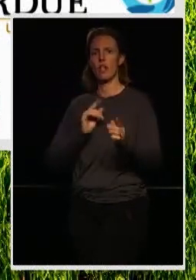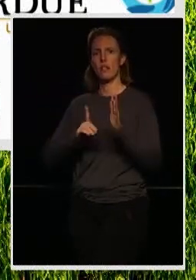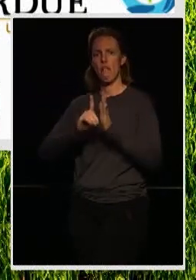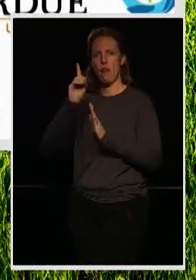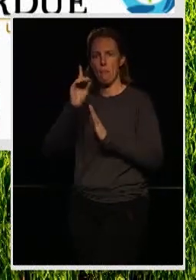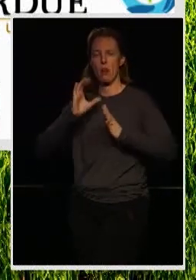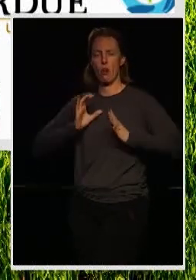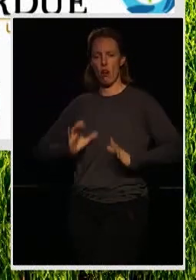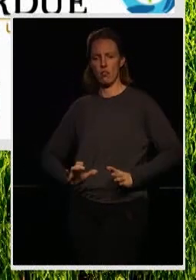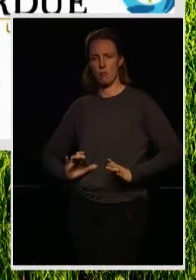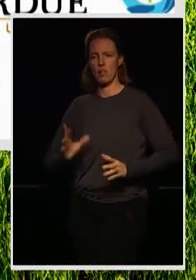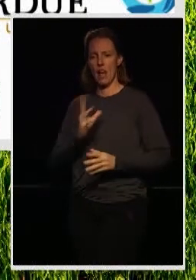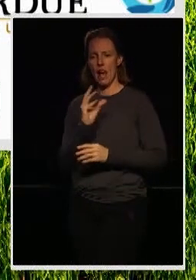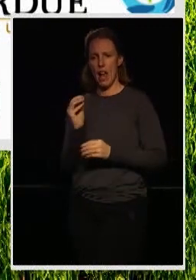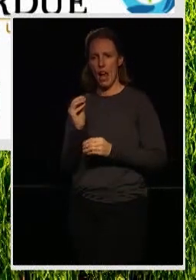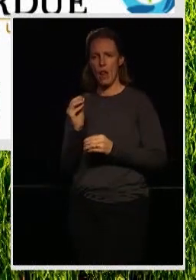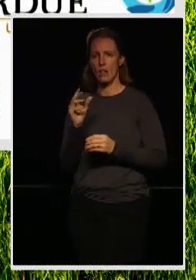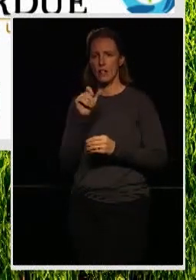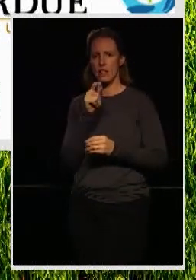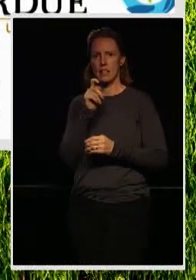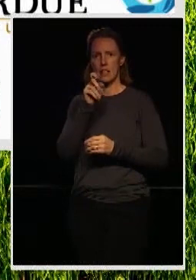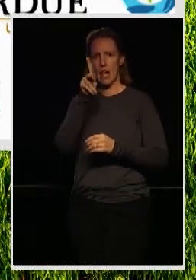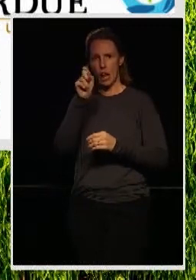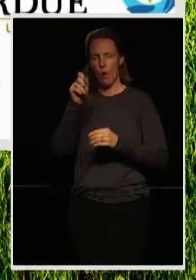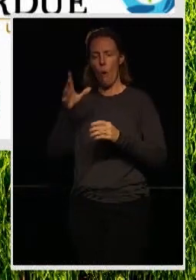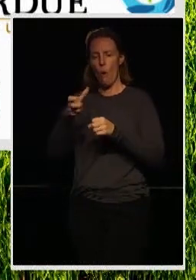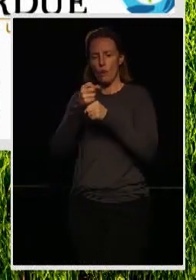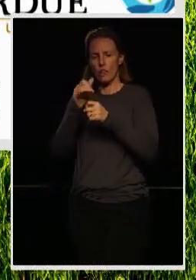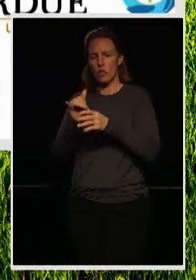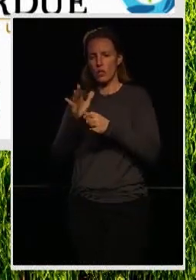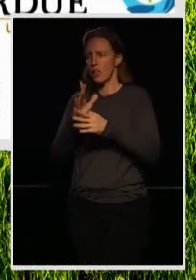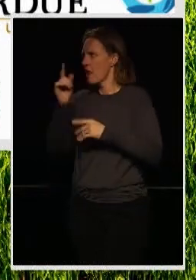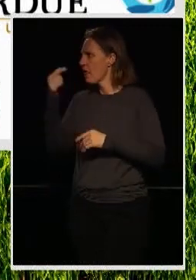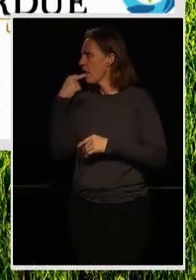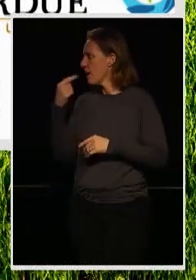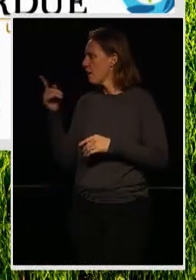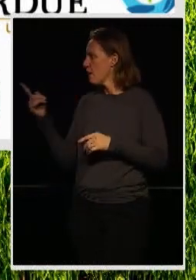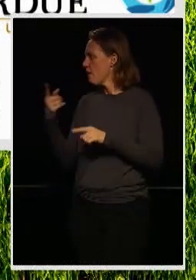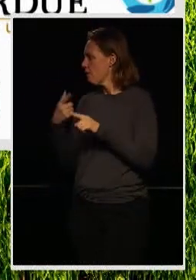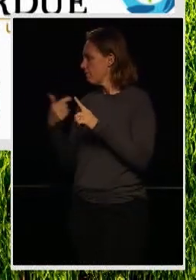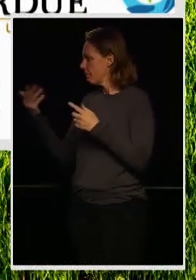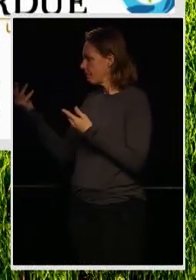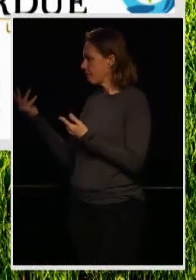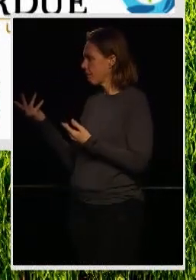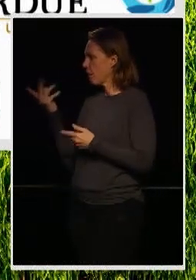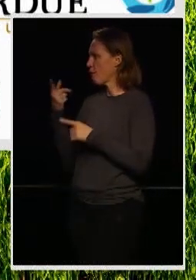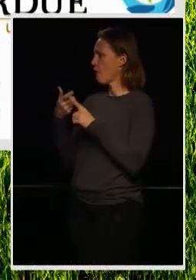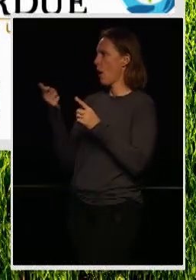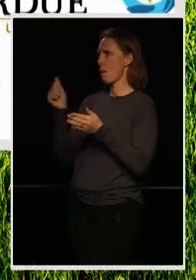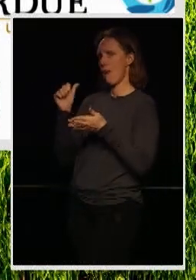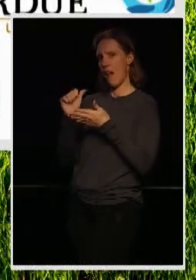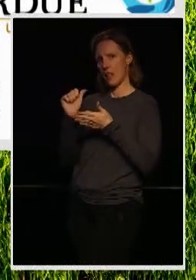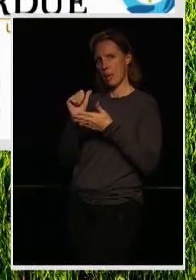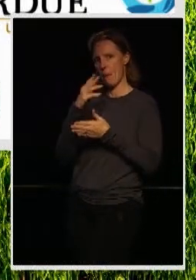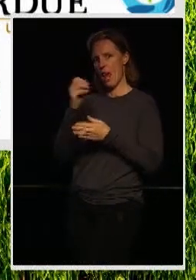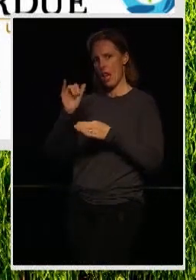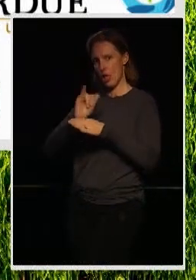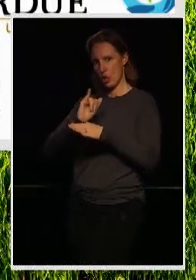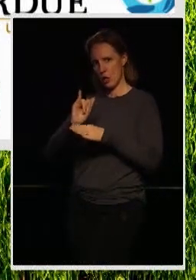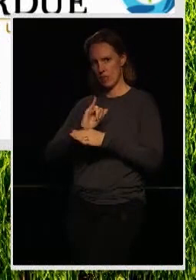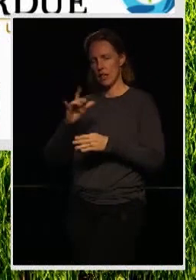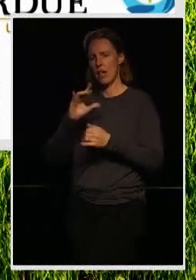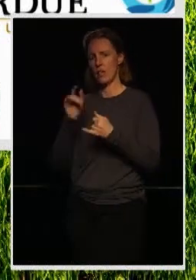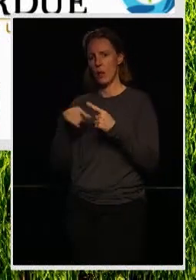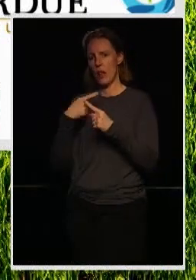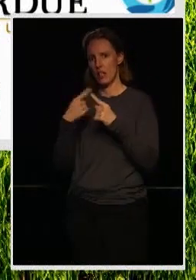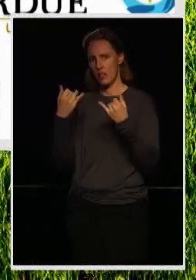customers and stakeholders, and these customers are both from academia and industry. So until